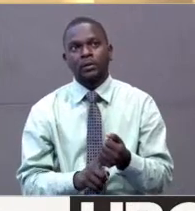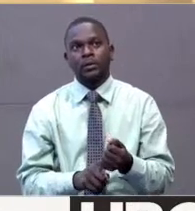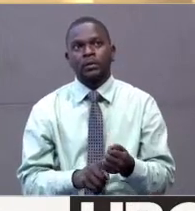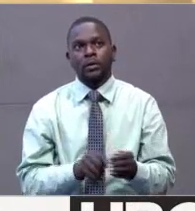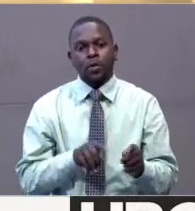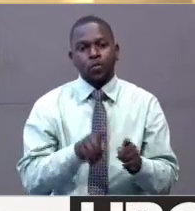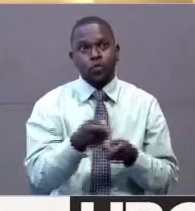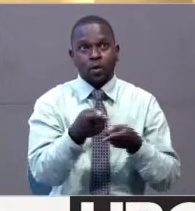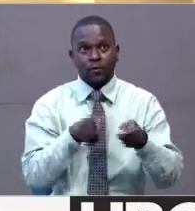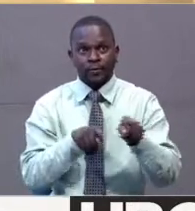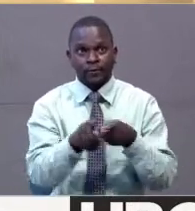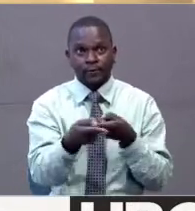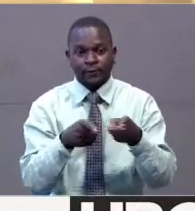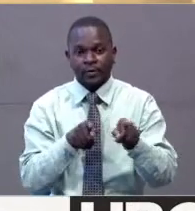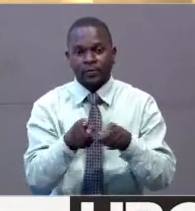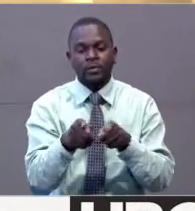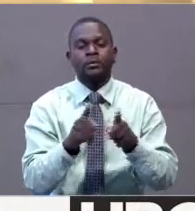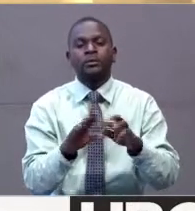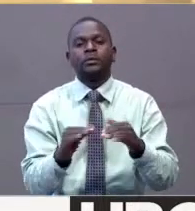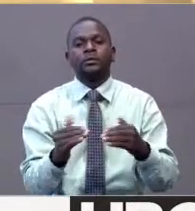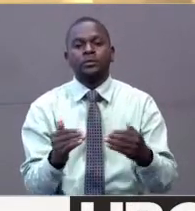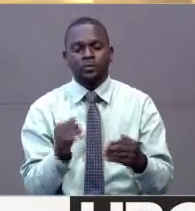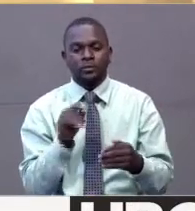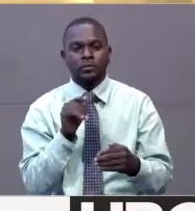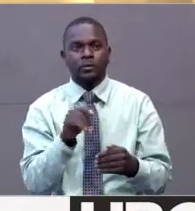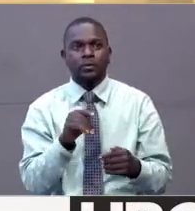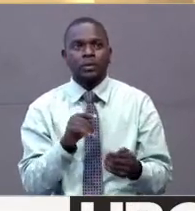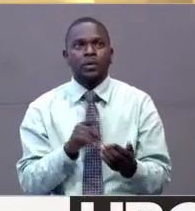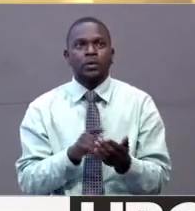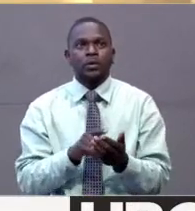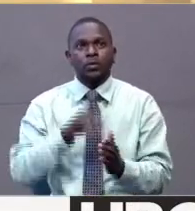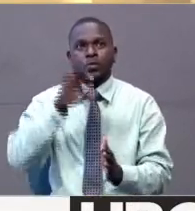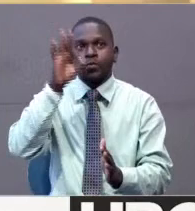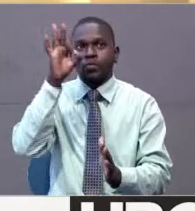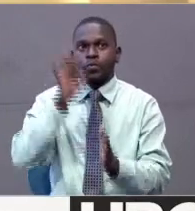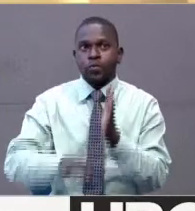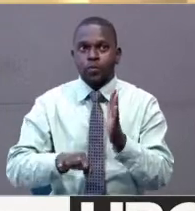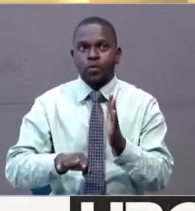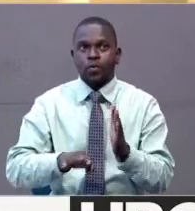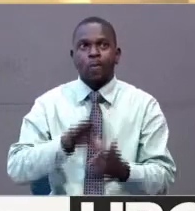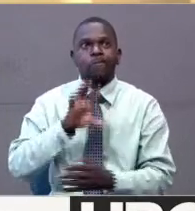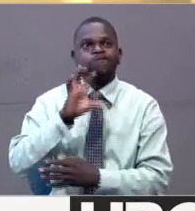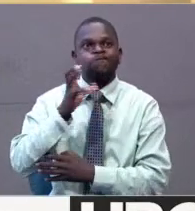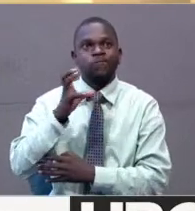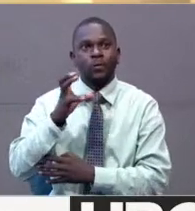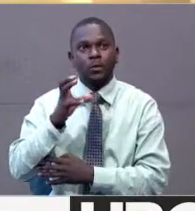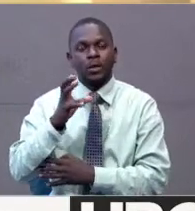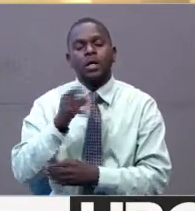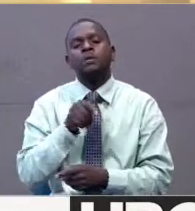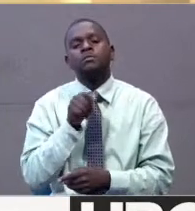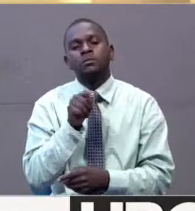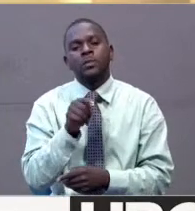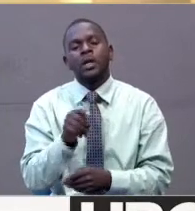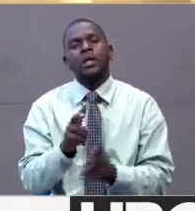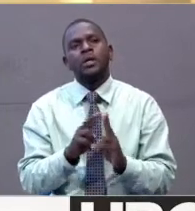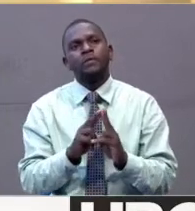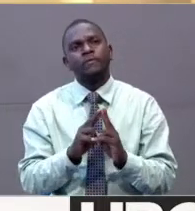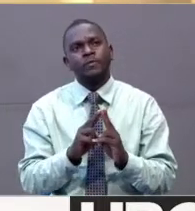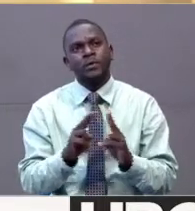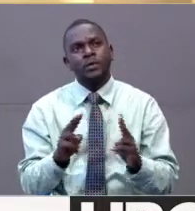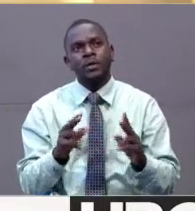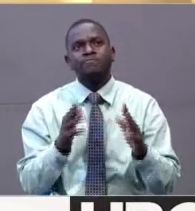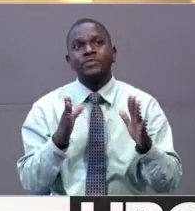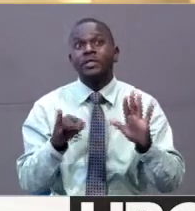firewood, and also to burn charcoals, which has a very